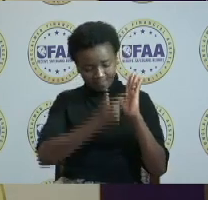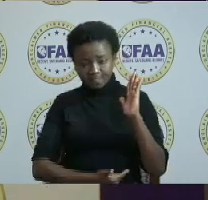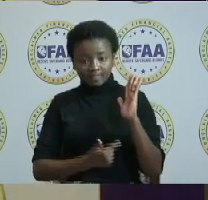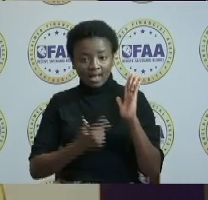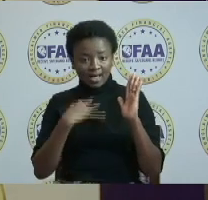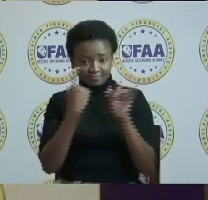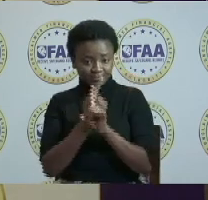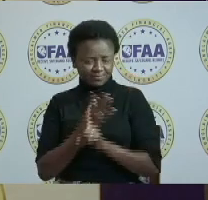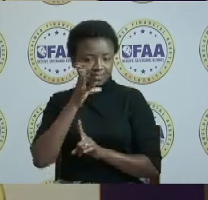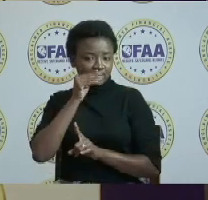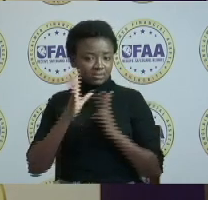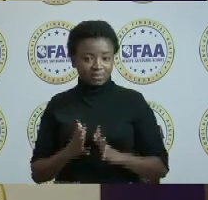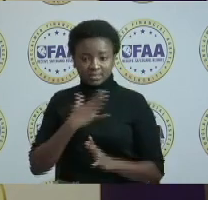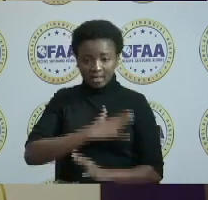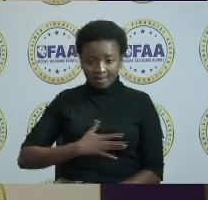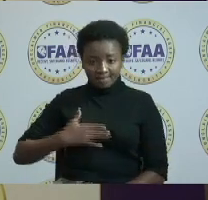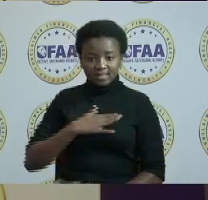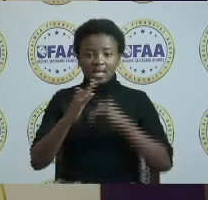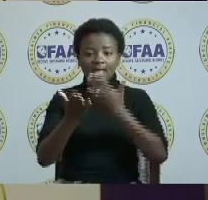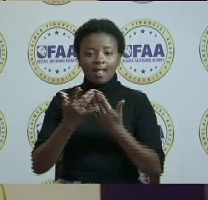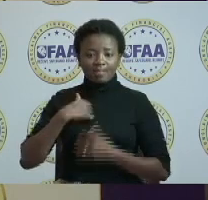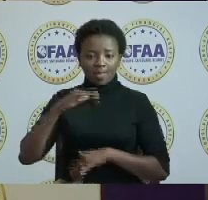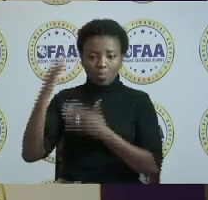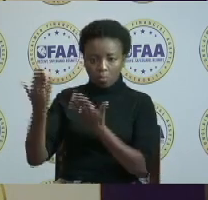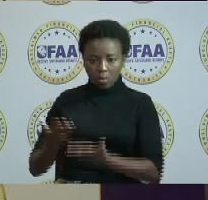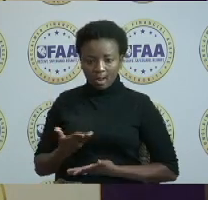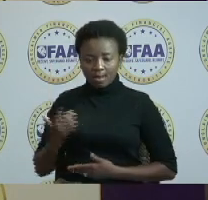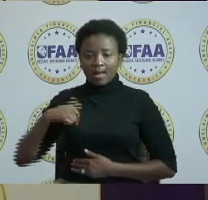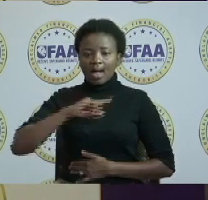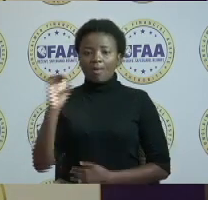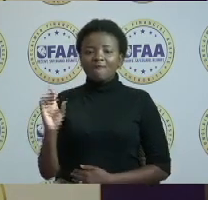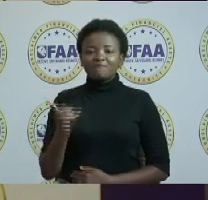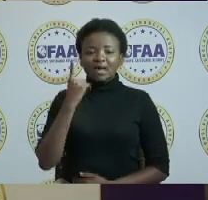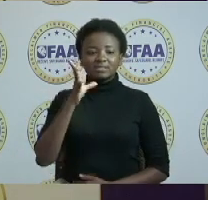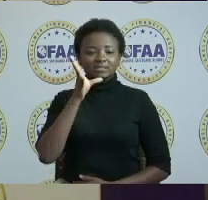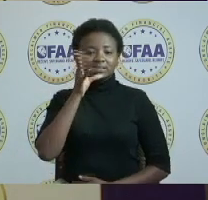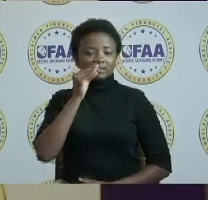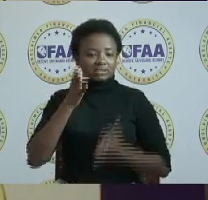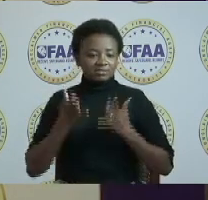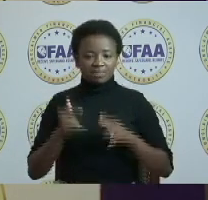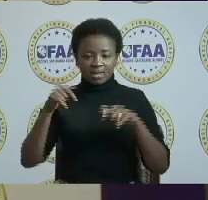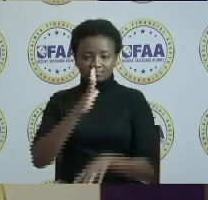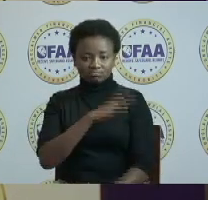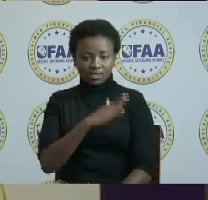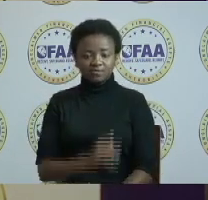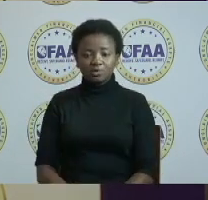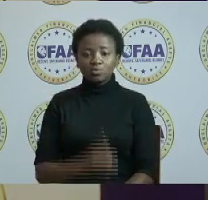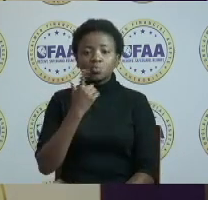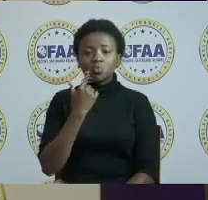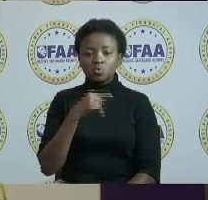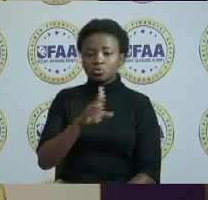would ask you to kindly help me in welcoming our first speaker of our session this afternoon, and that